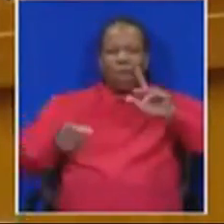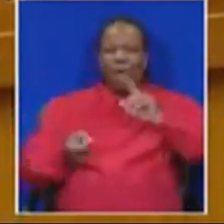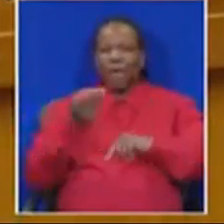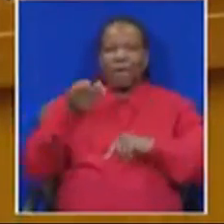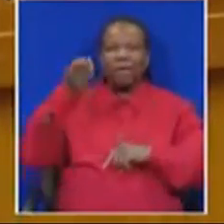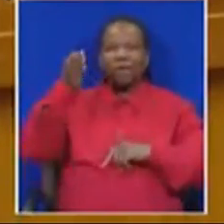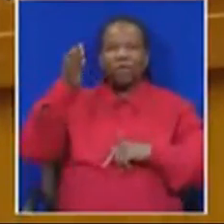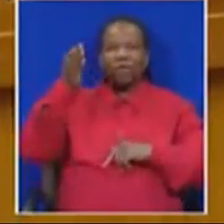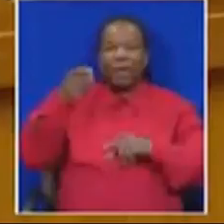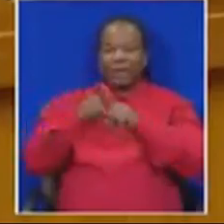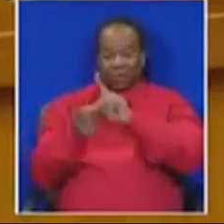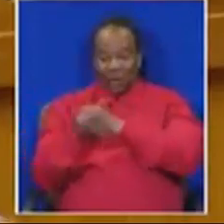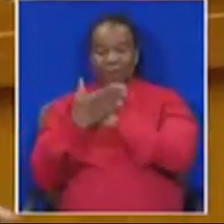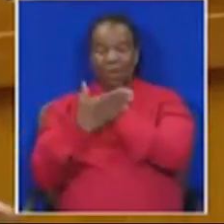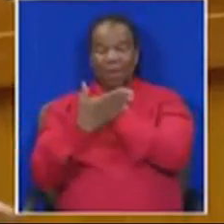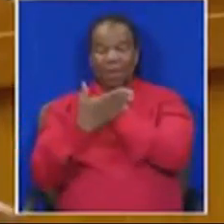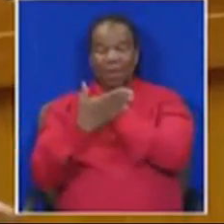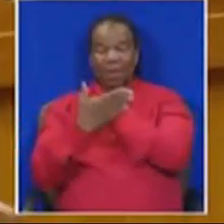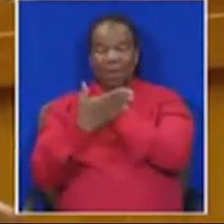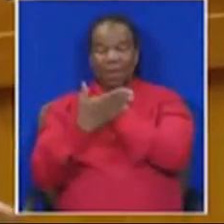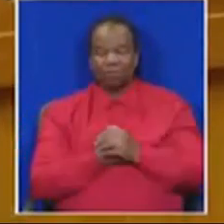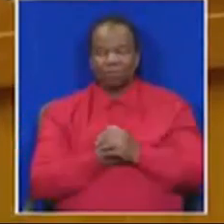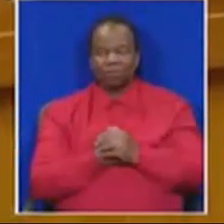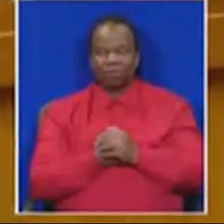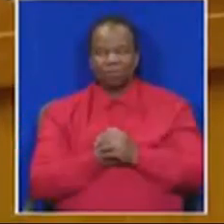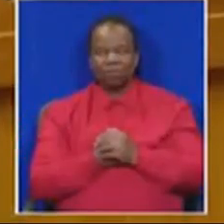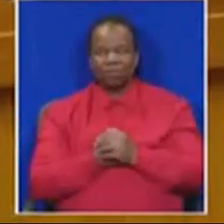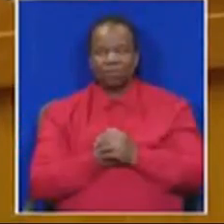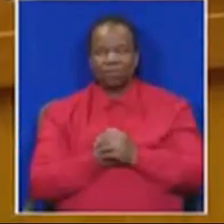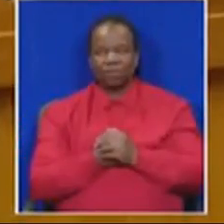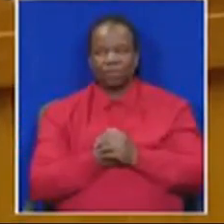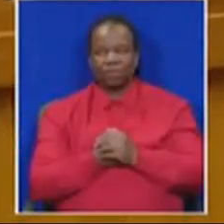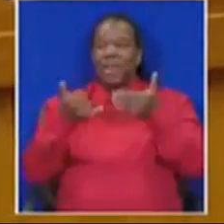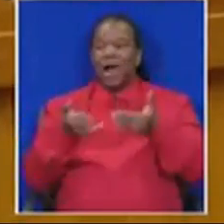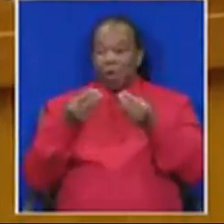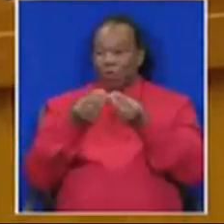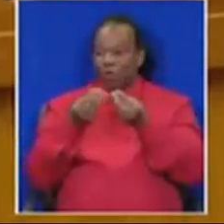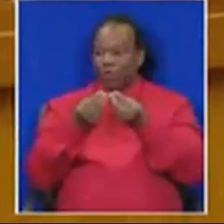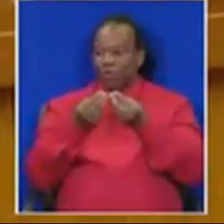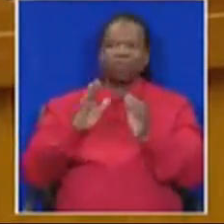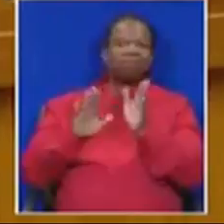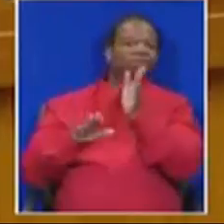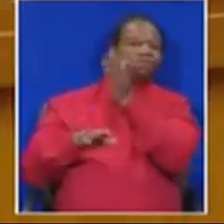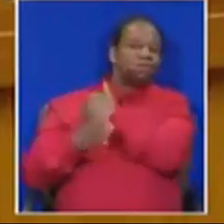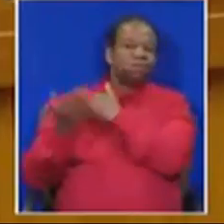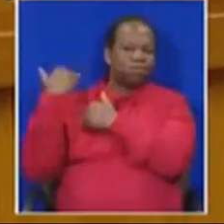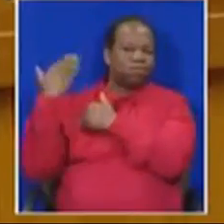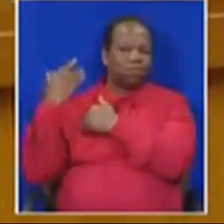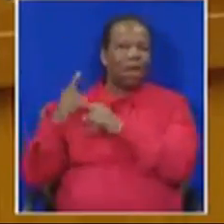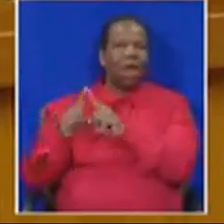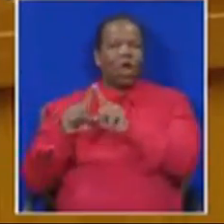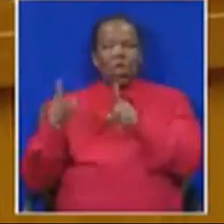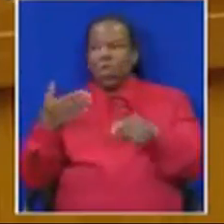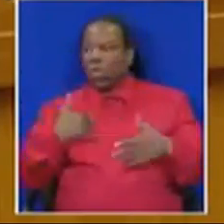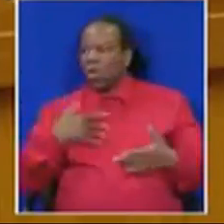somehow engulfed our country. We should put behind us the era of diminishing